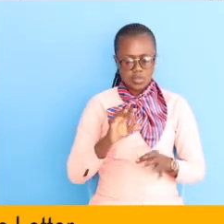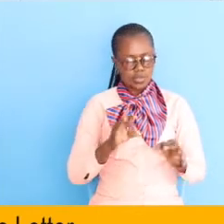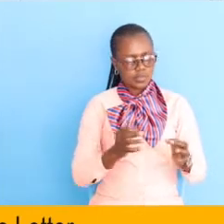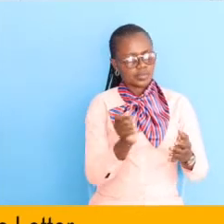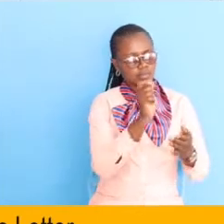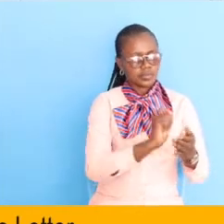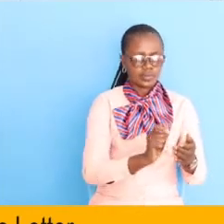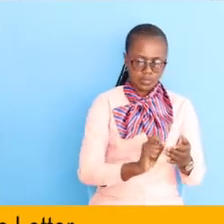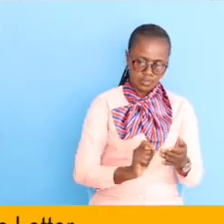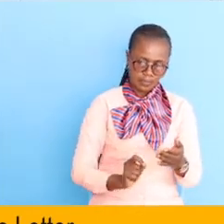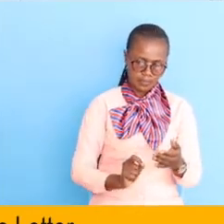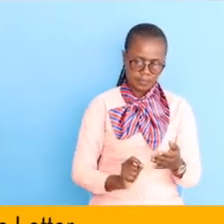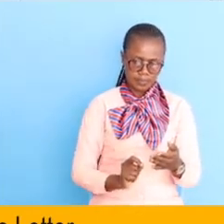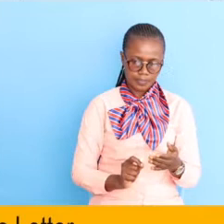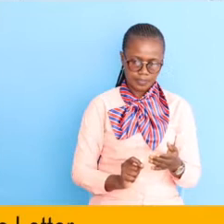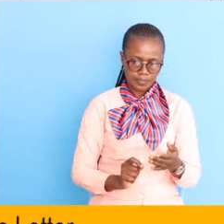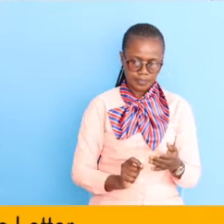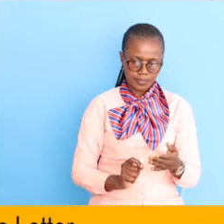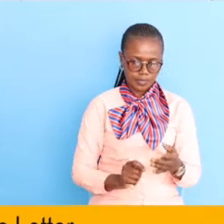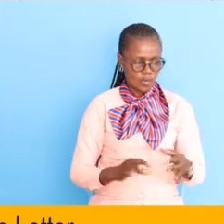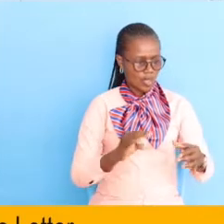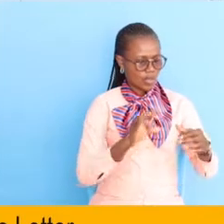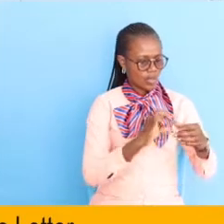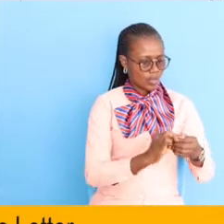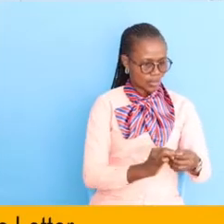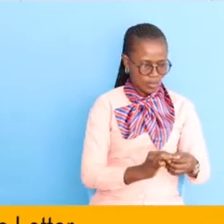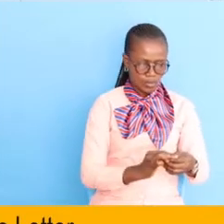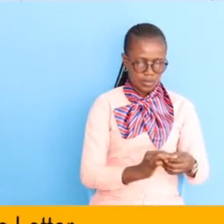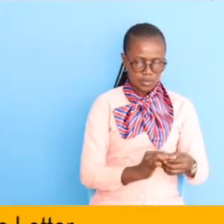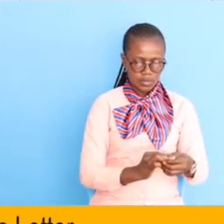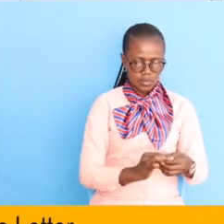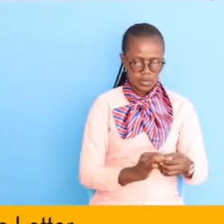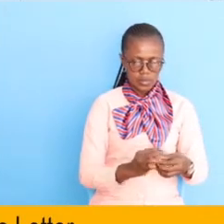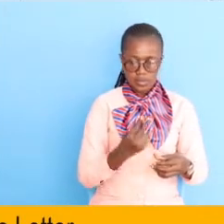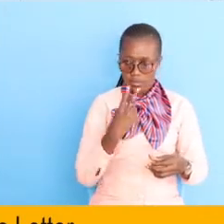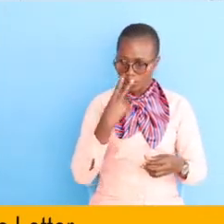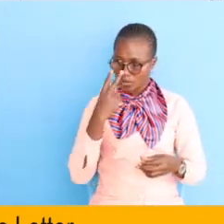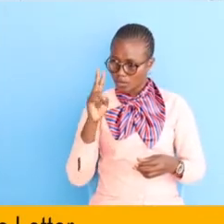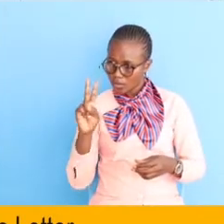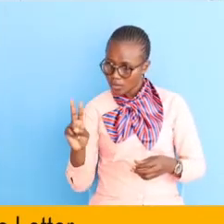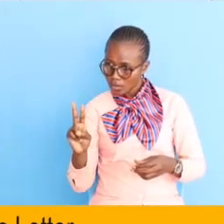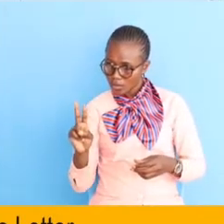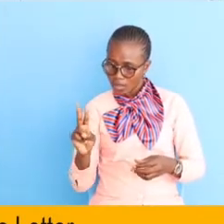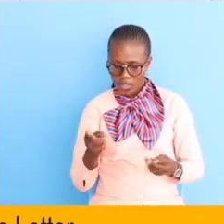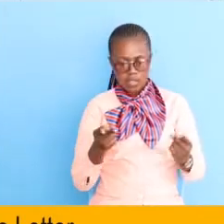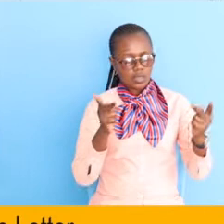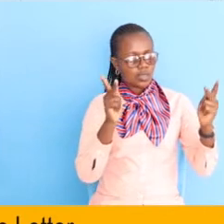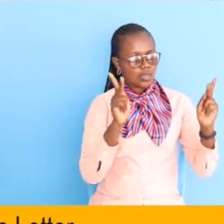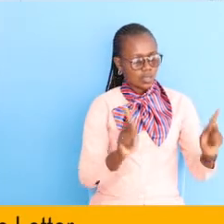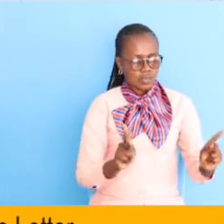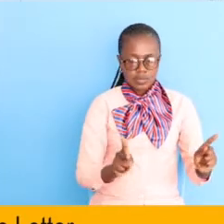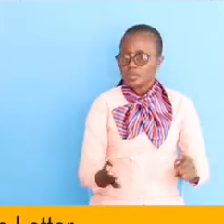their places in the organization, it has to be seen in these positions.